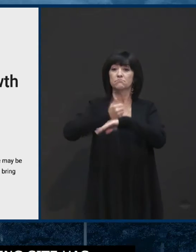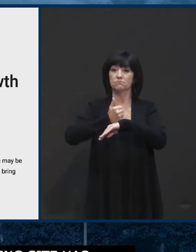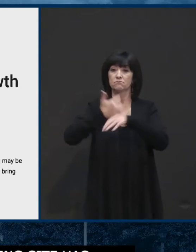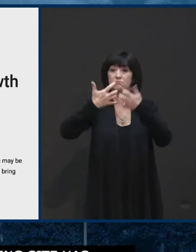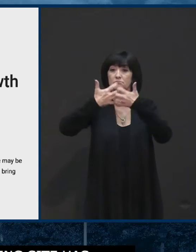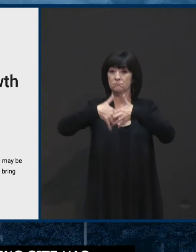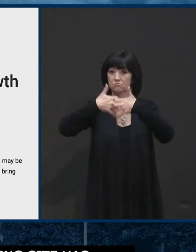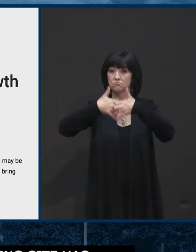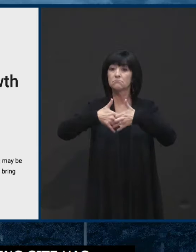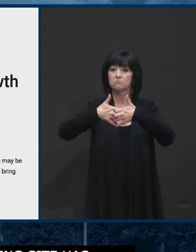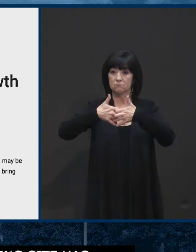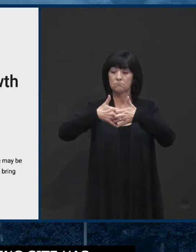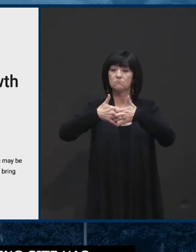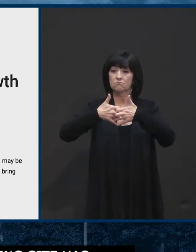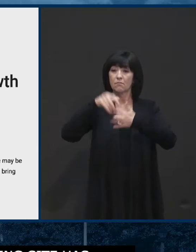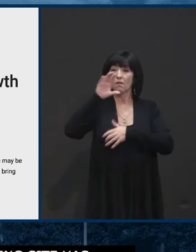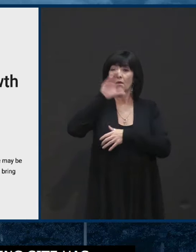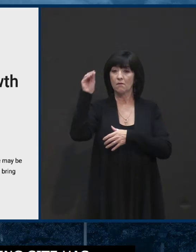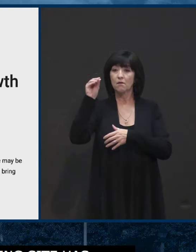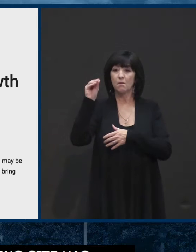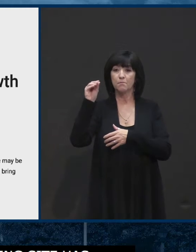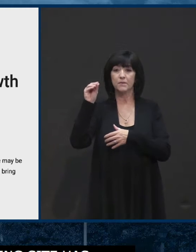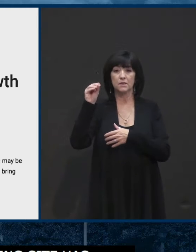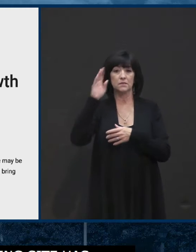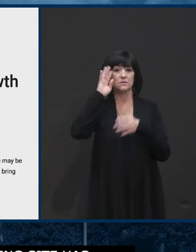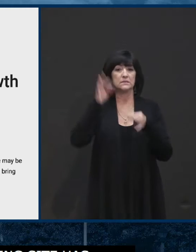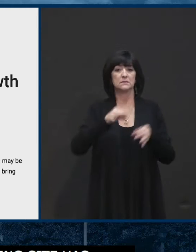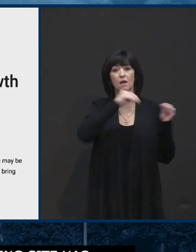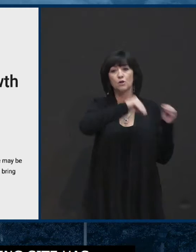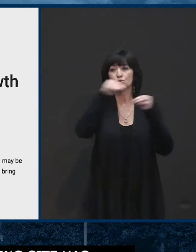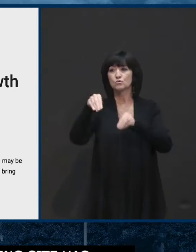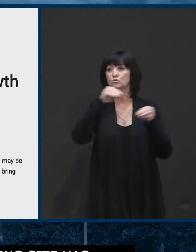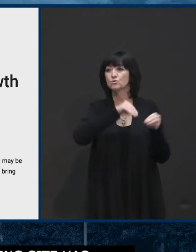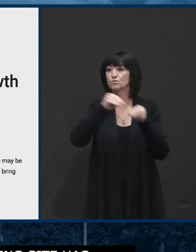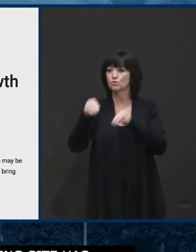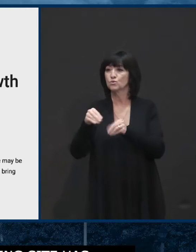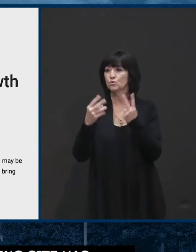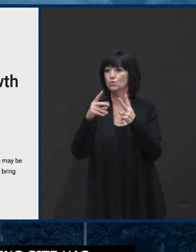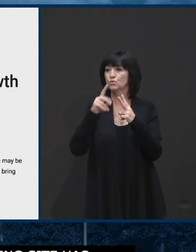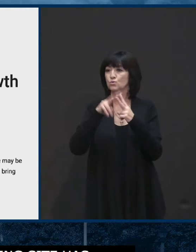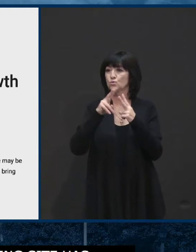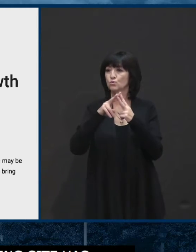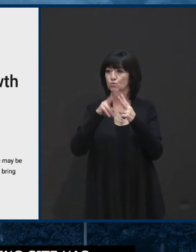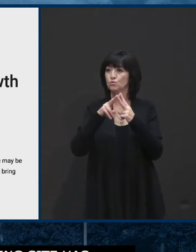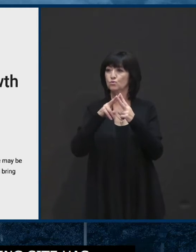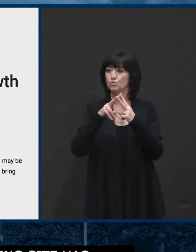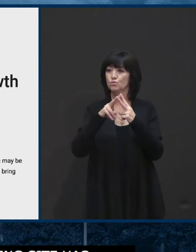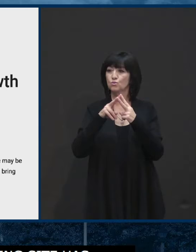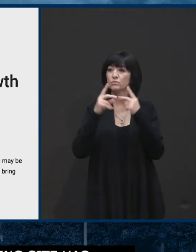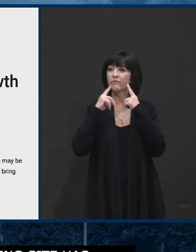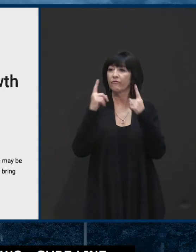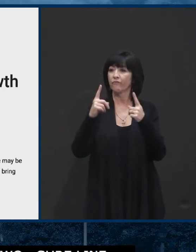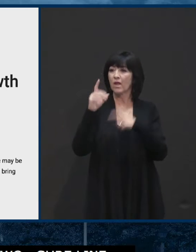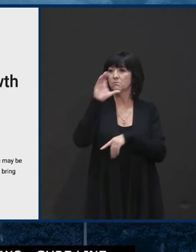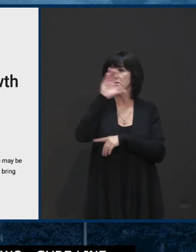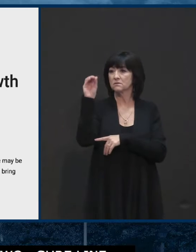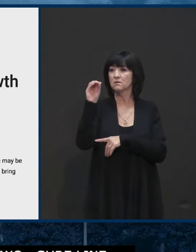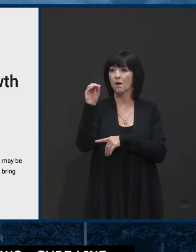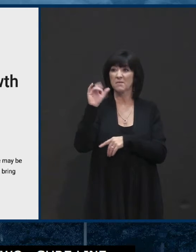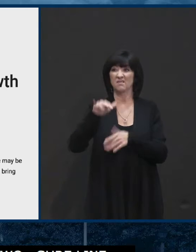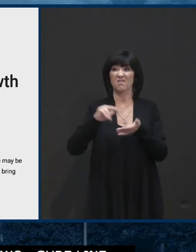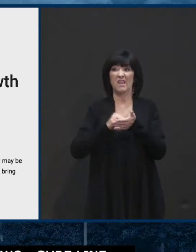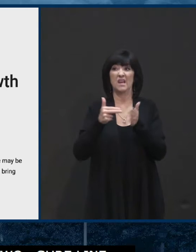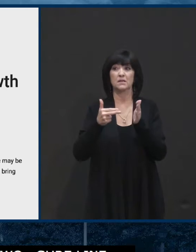two. Shoreline vinyl and U.S. corrugated, so several hundred manufacturing jobs